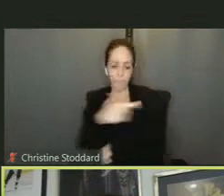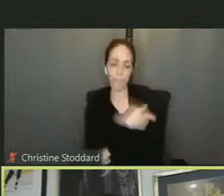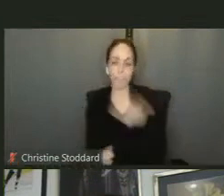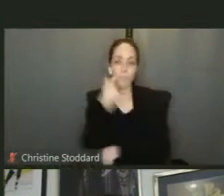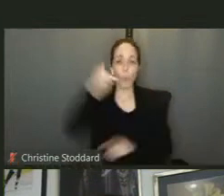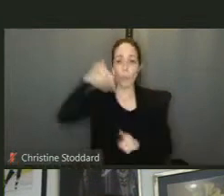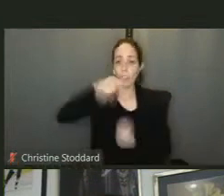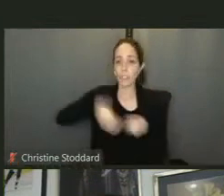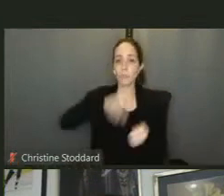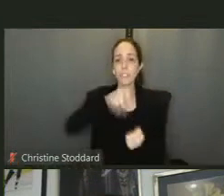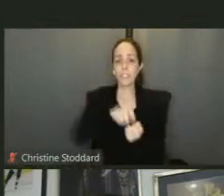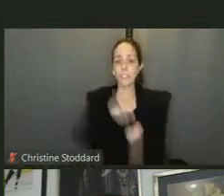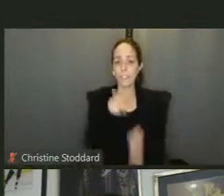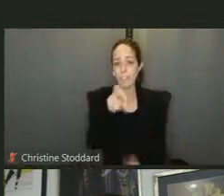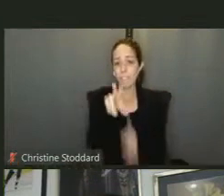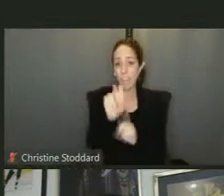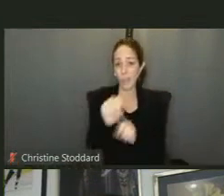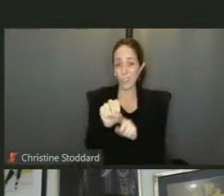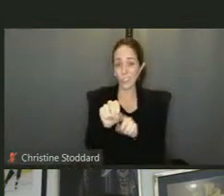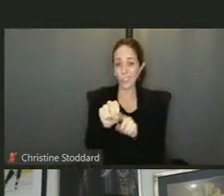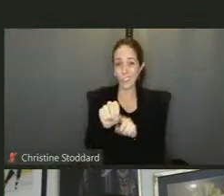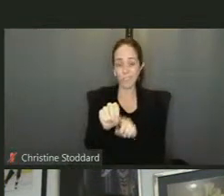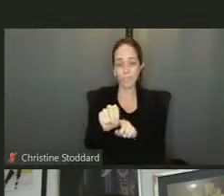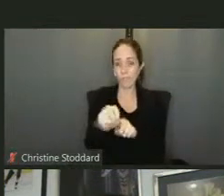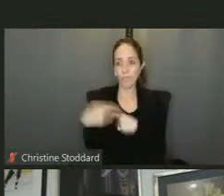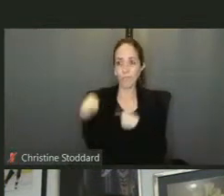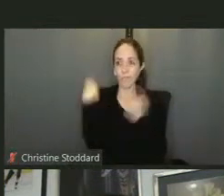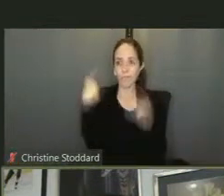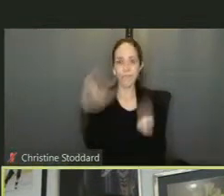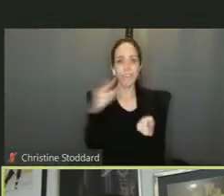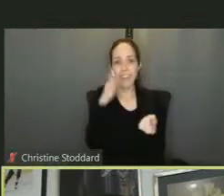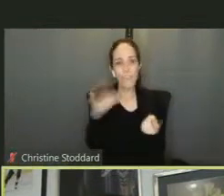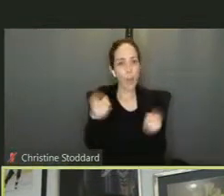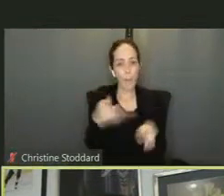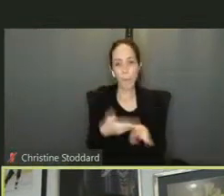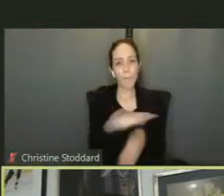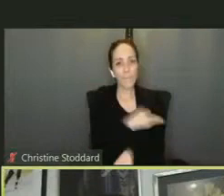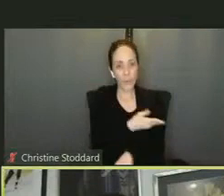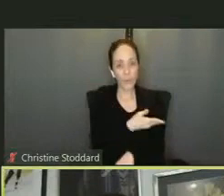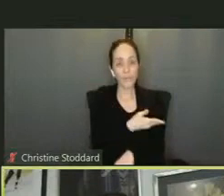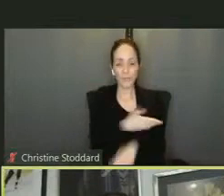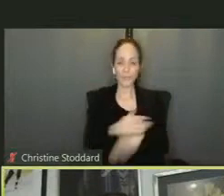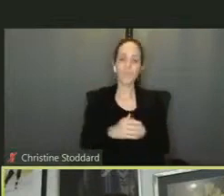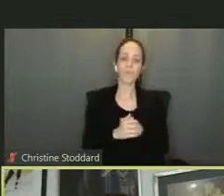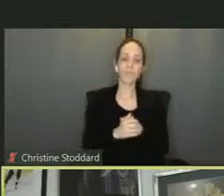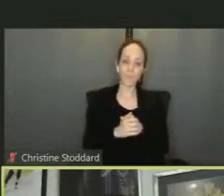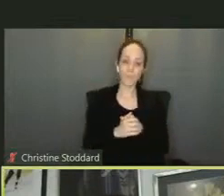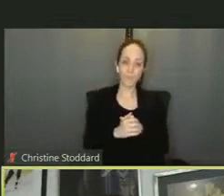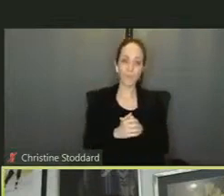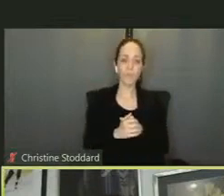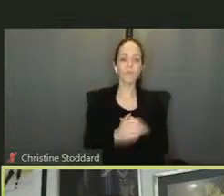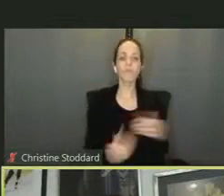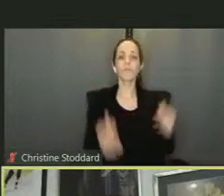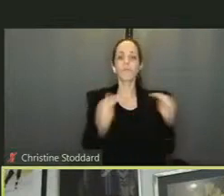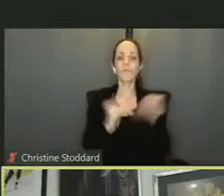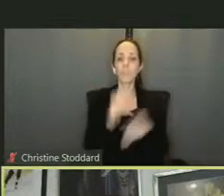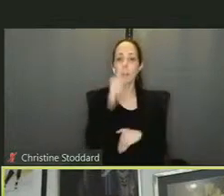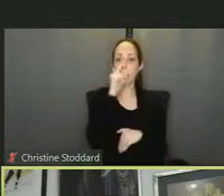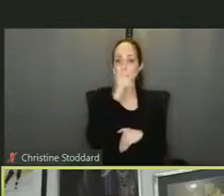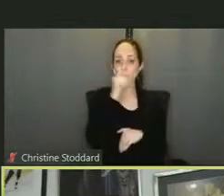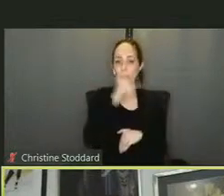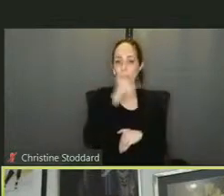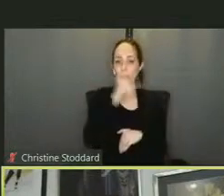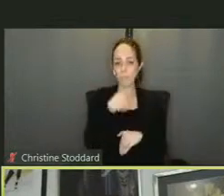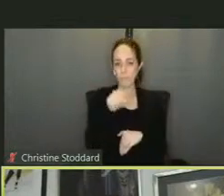particular disease, which is unlike any time in history. In addition, just knowing the FDA, how